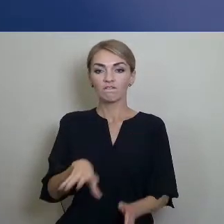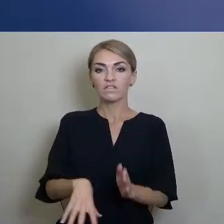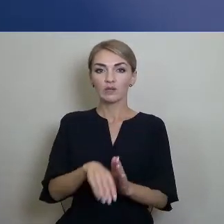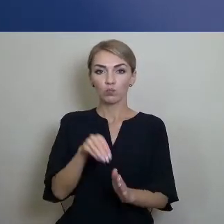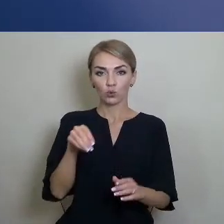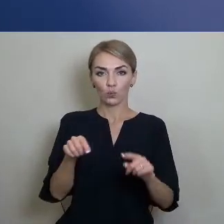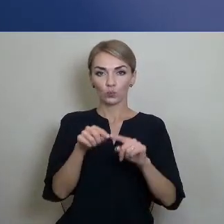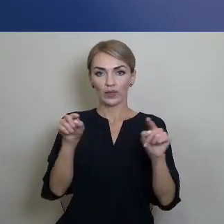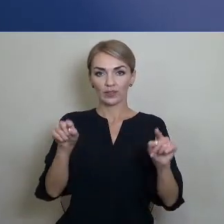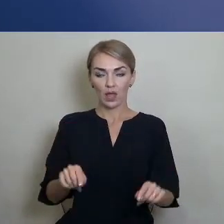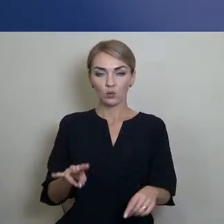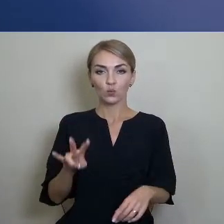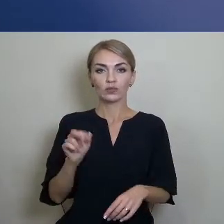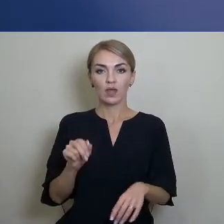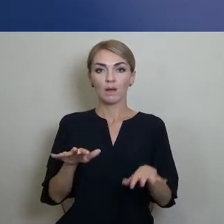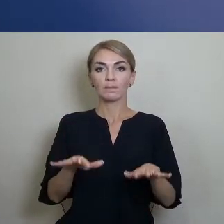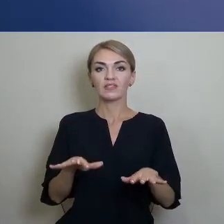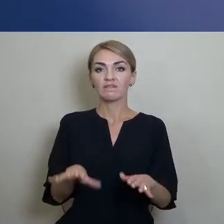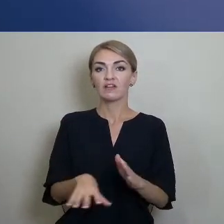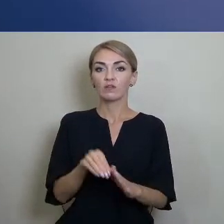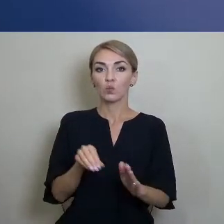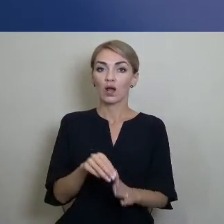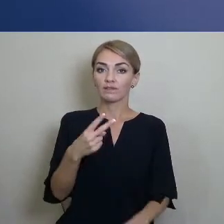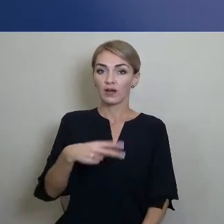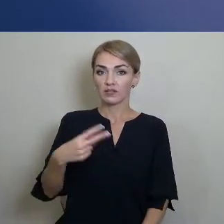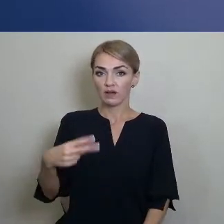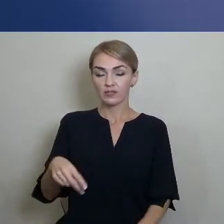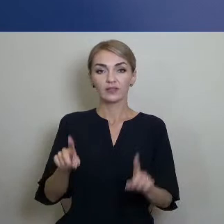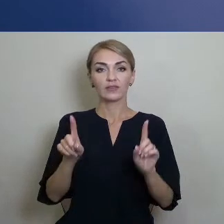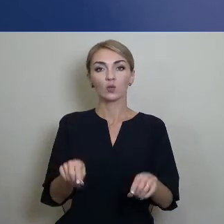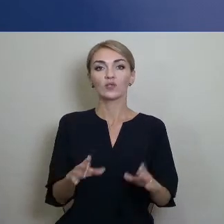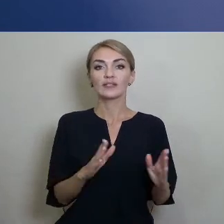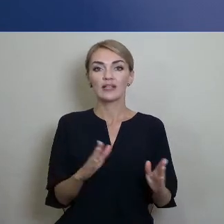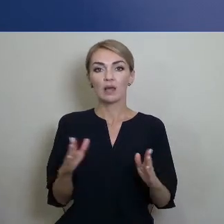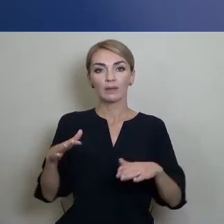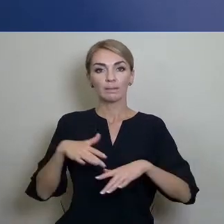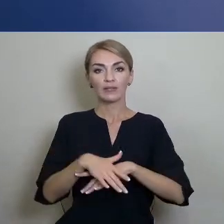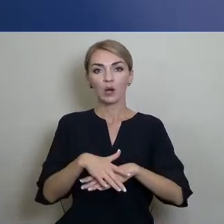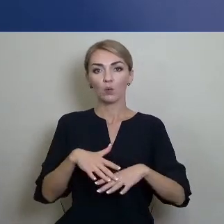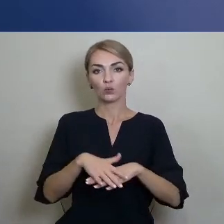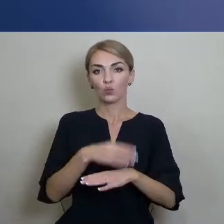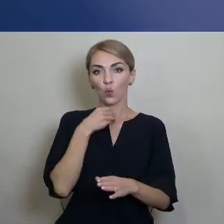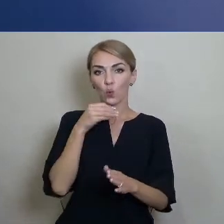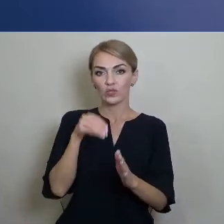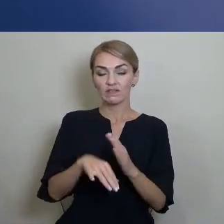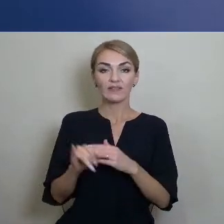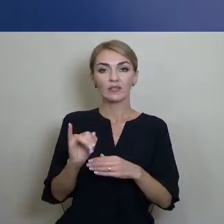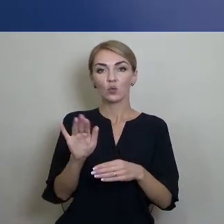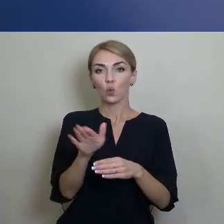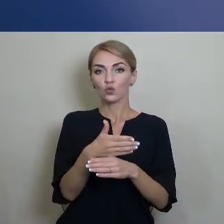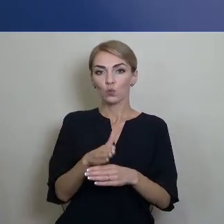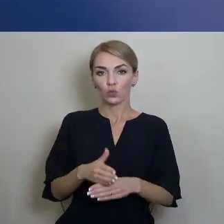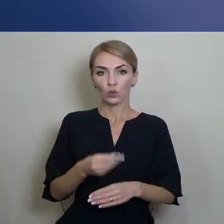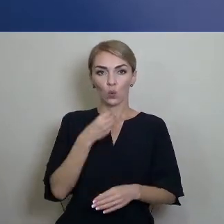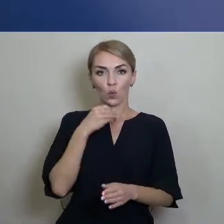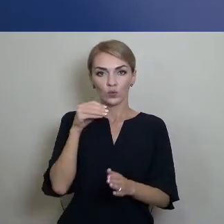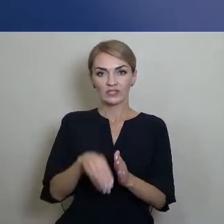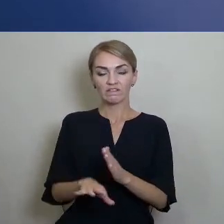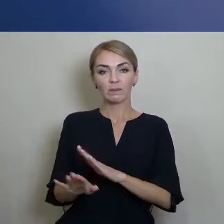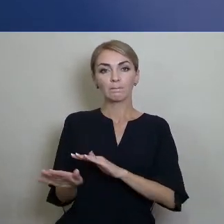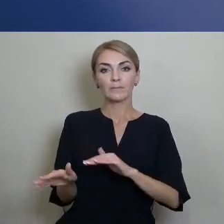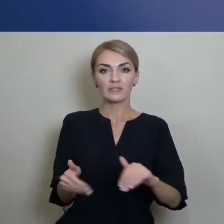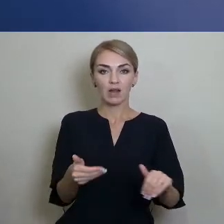the ballots that are going to be used at the local elections 2020, and tabulation